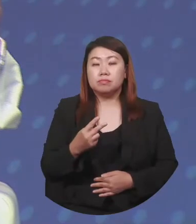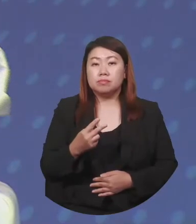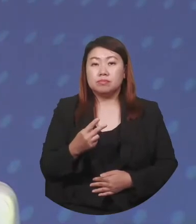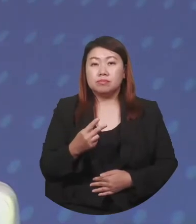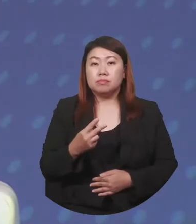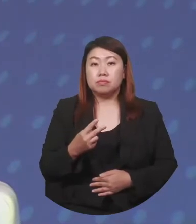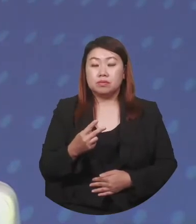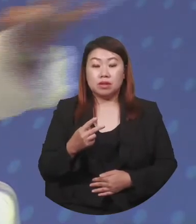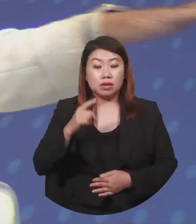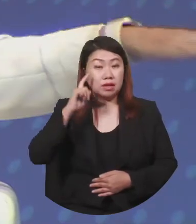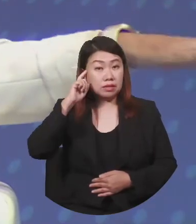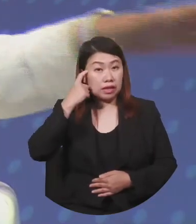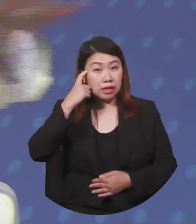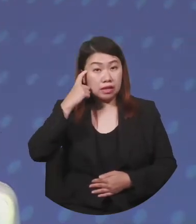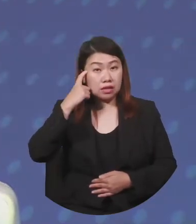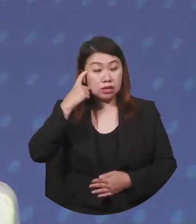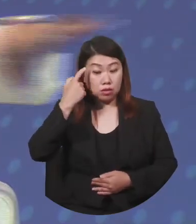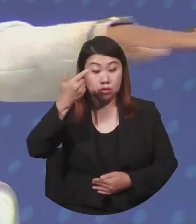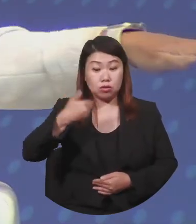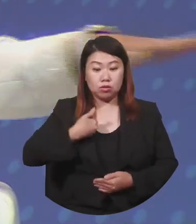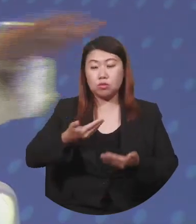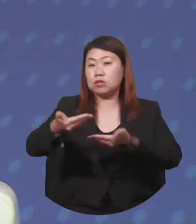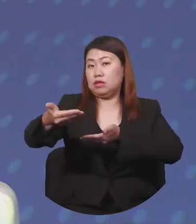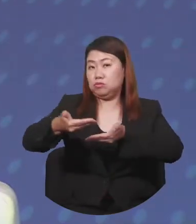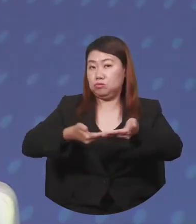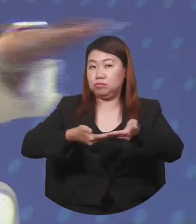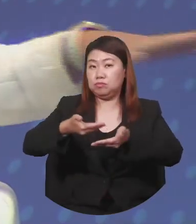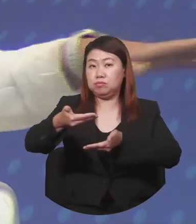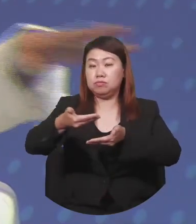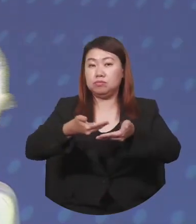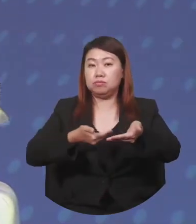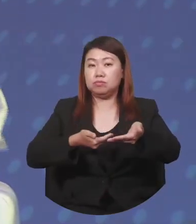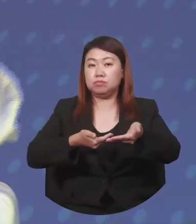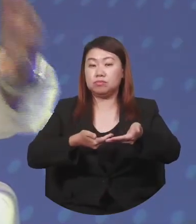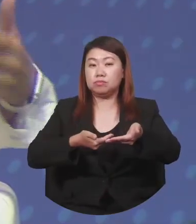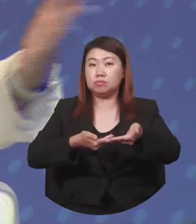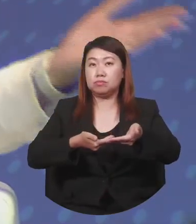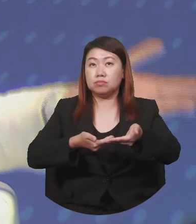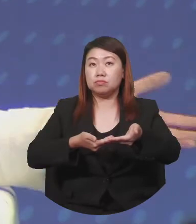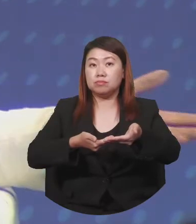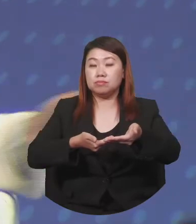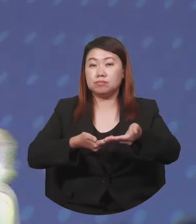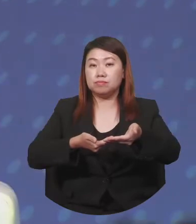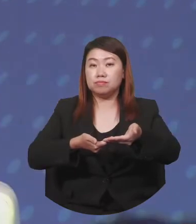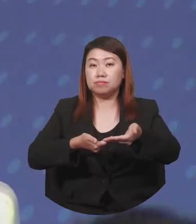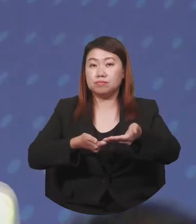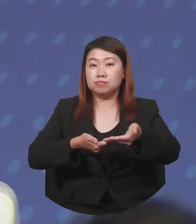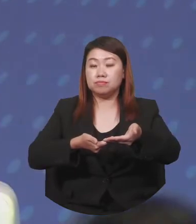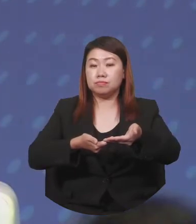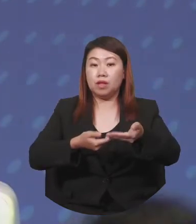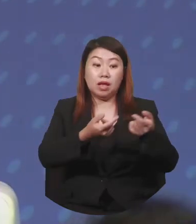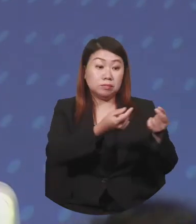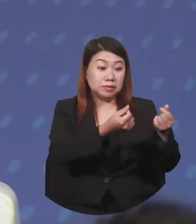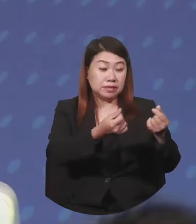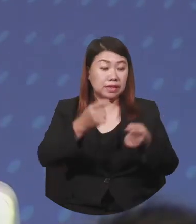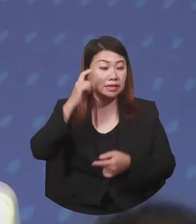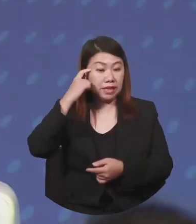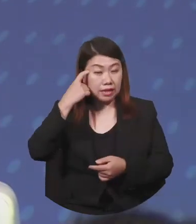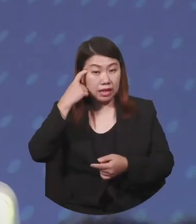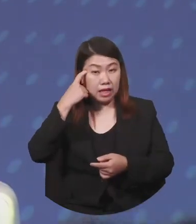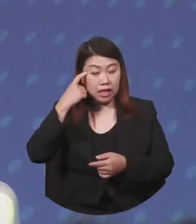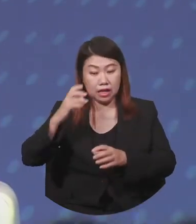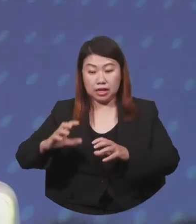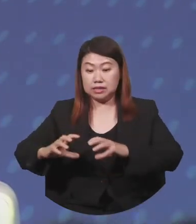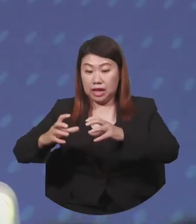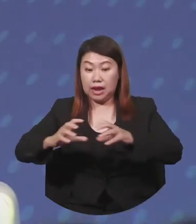views behind or through, not only between the like-mindedness. And